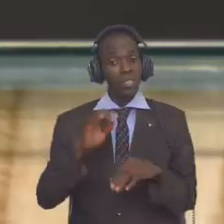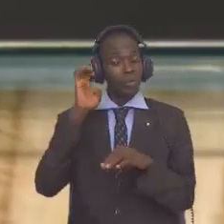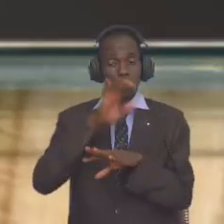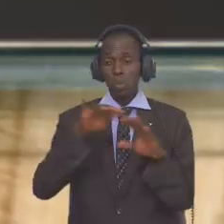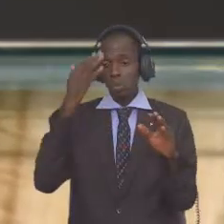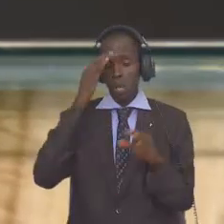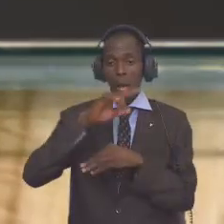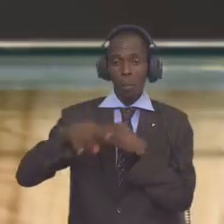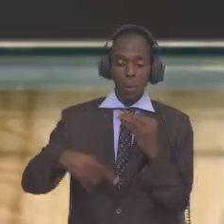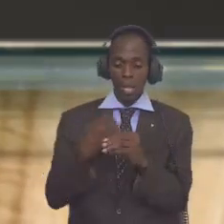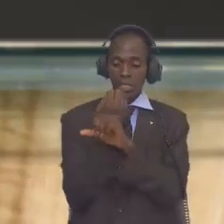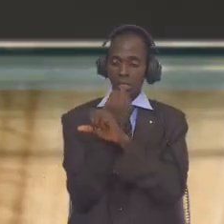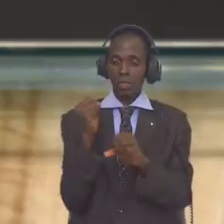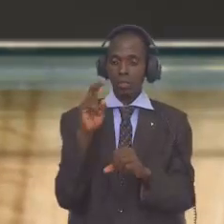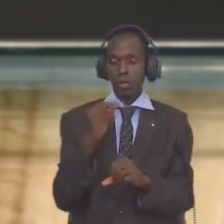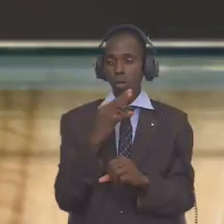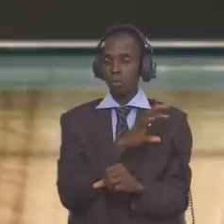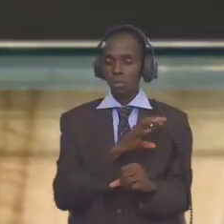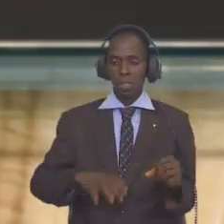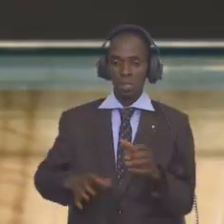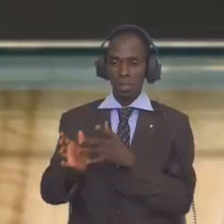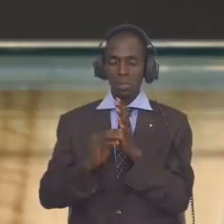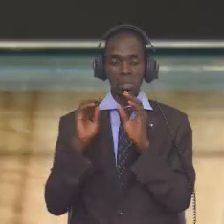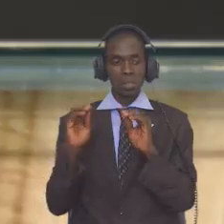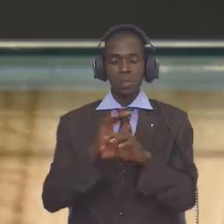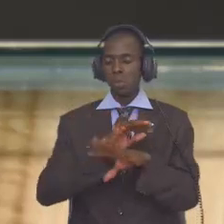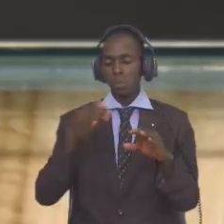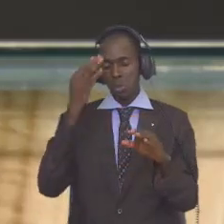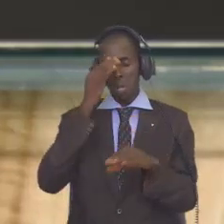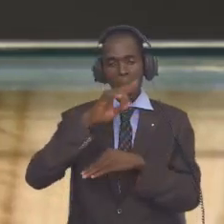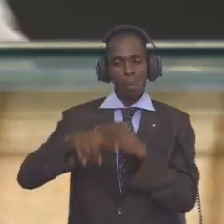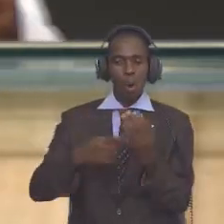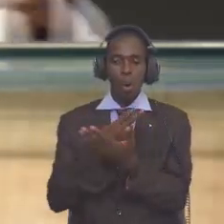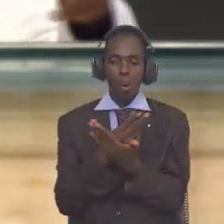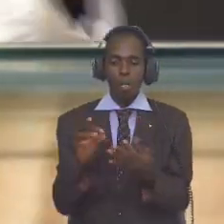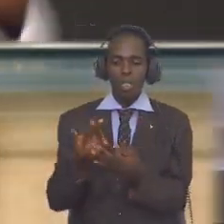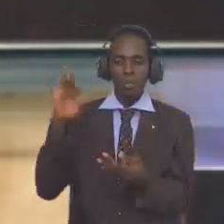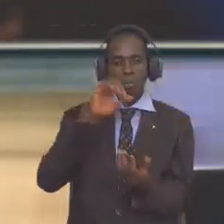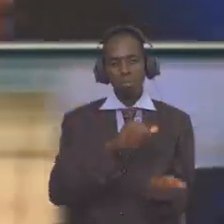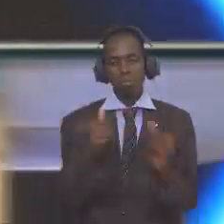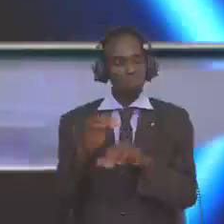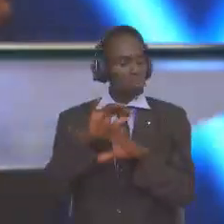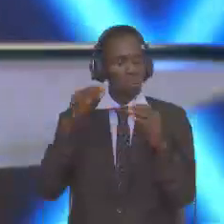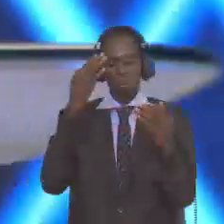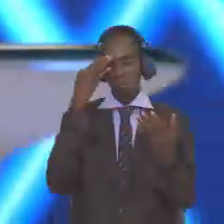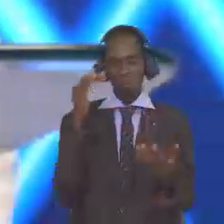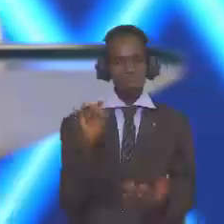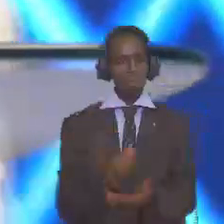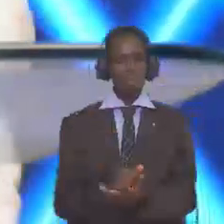know about that, about the Holy Ghost baptism. He didn't know about that, about the riches of the grace of